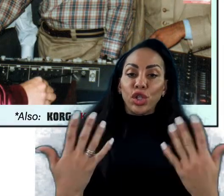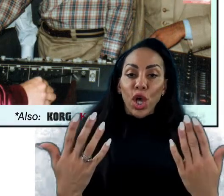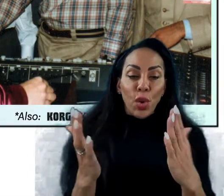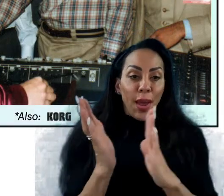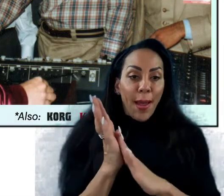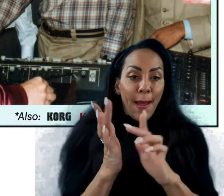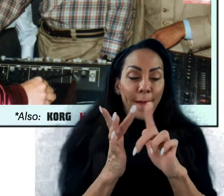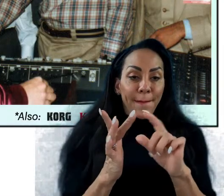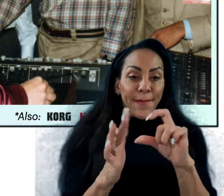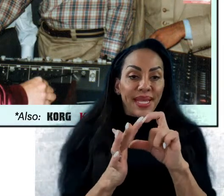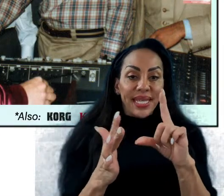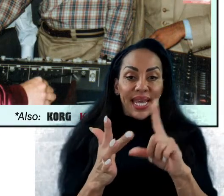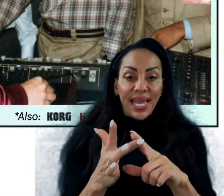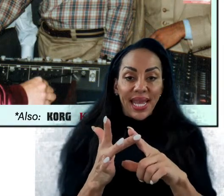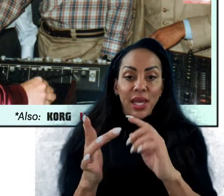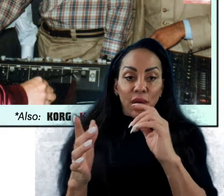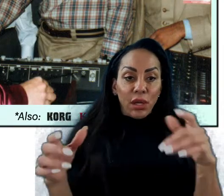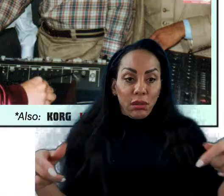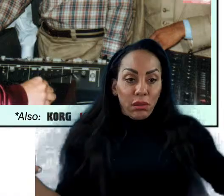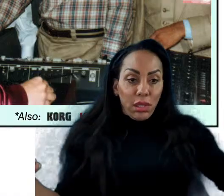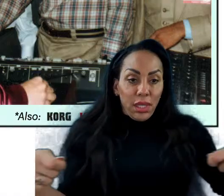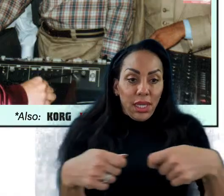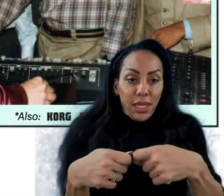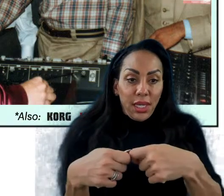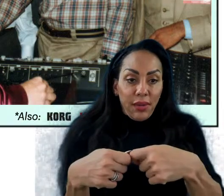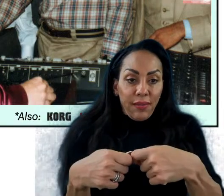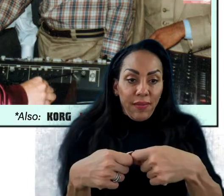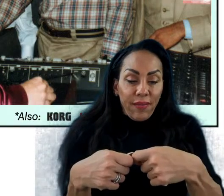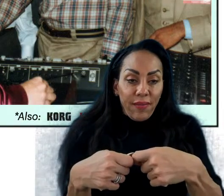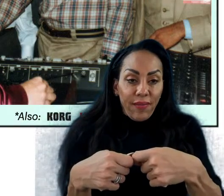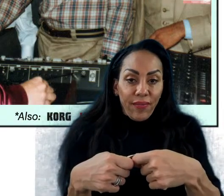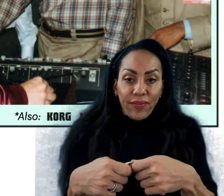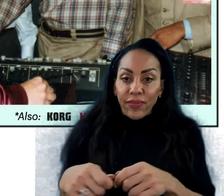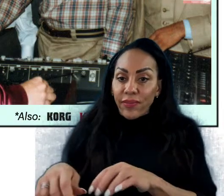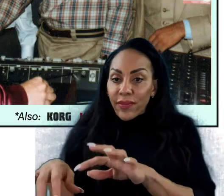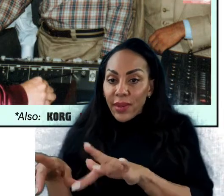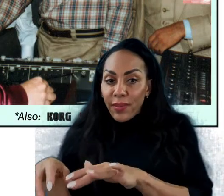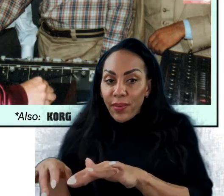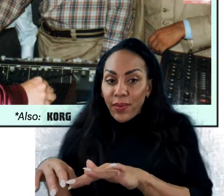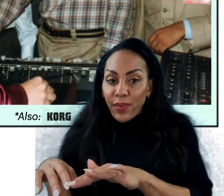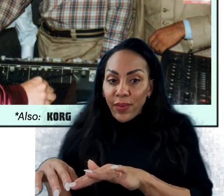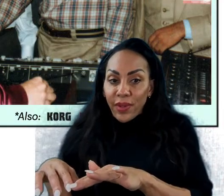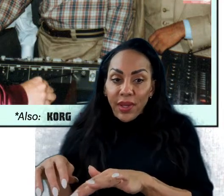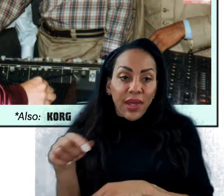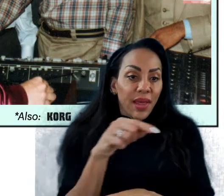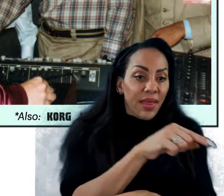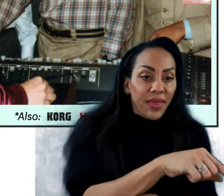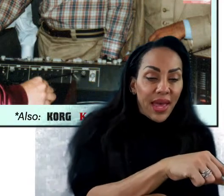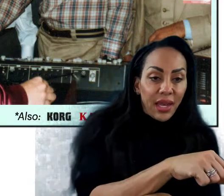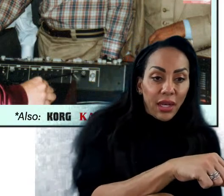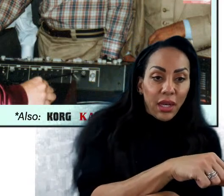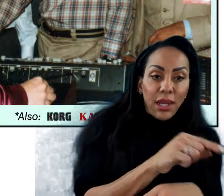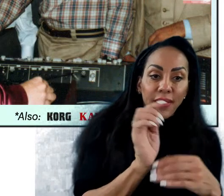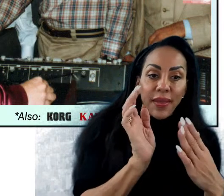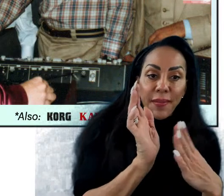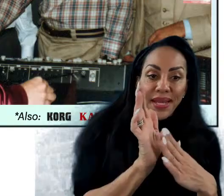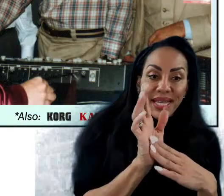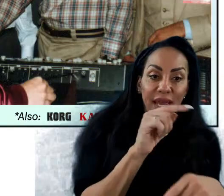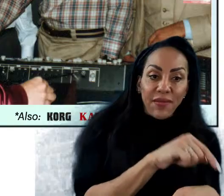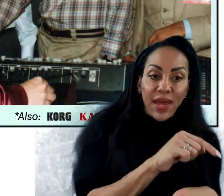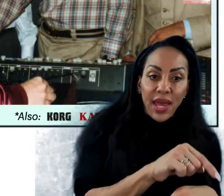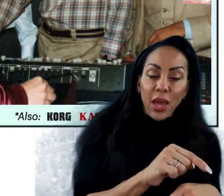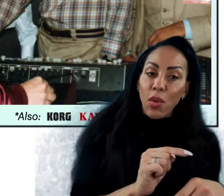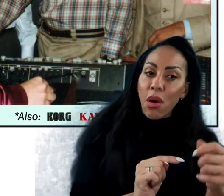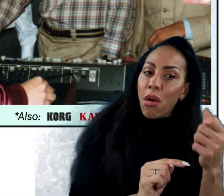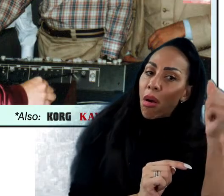a keyboard to another keyboard and you say, I play a key, and the other keyboard has MIDI as well, they go, oh, I got that key, I'll play that sound. Very, very basic way,